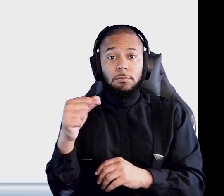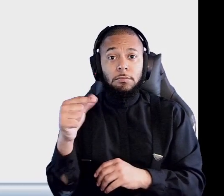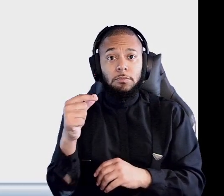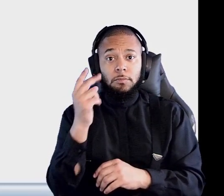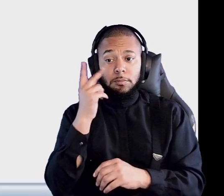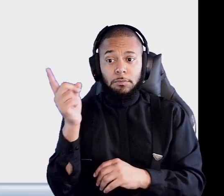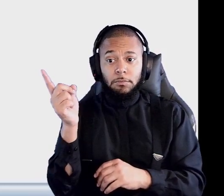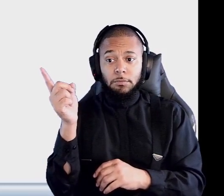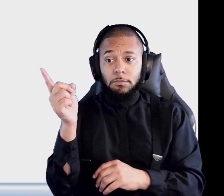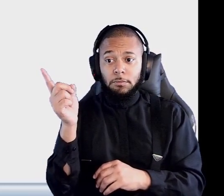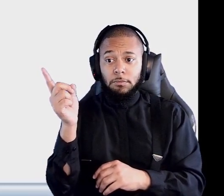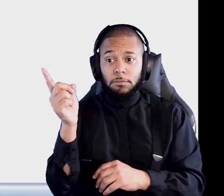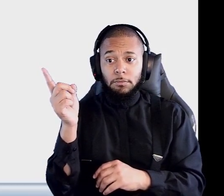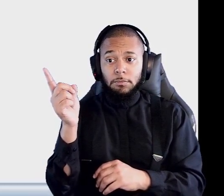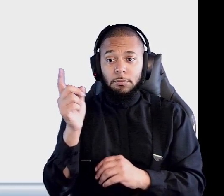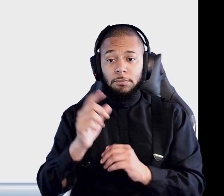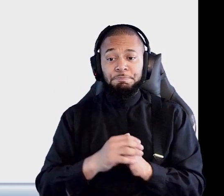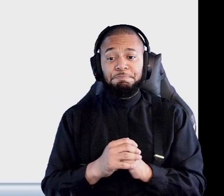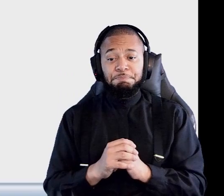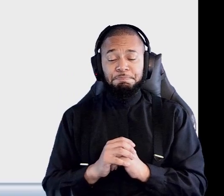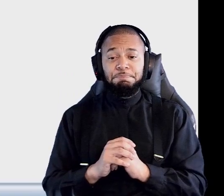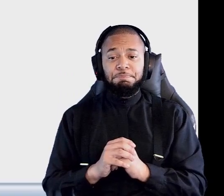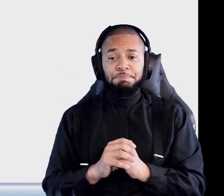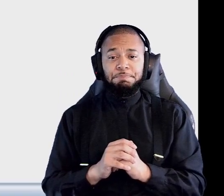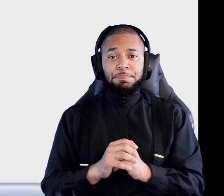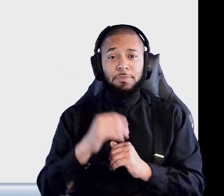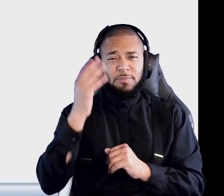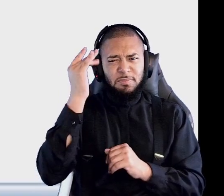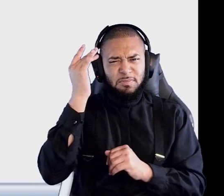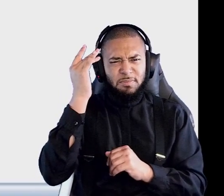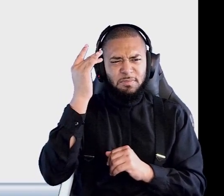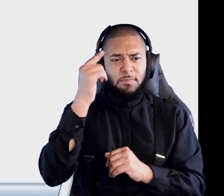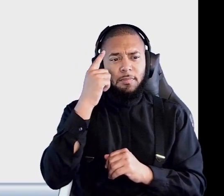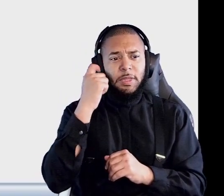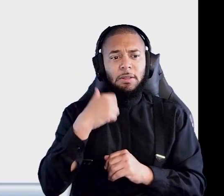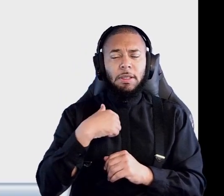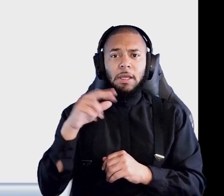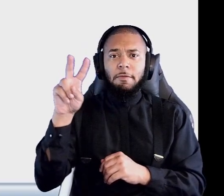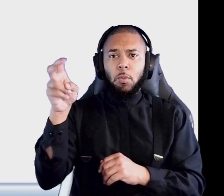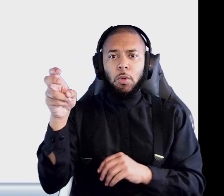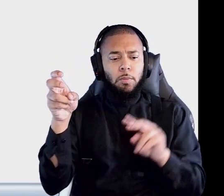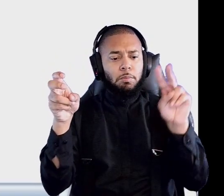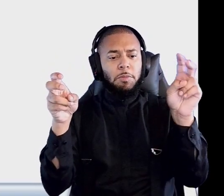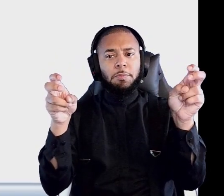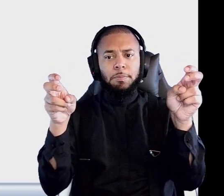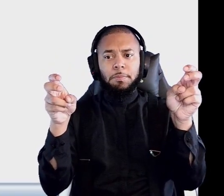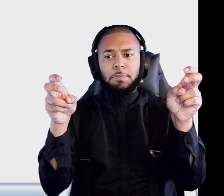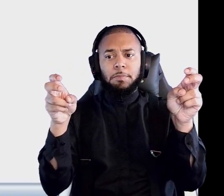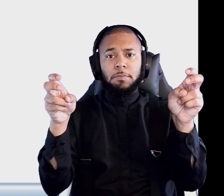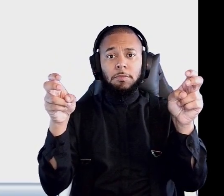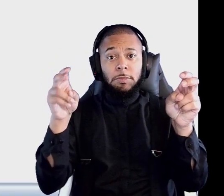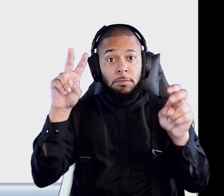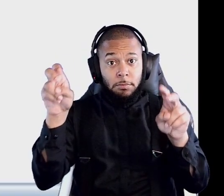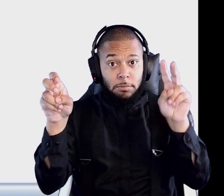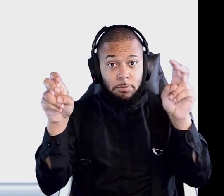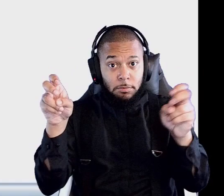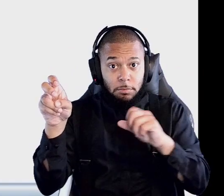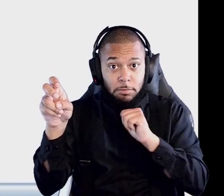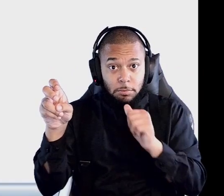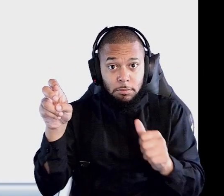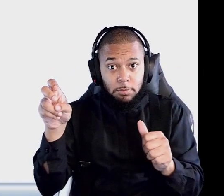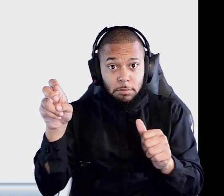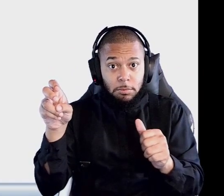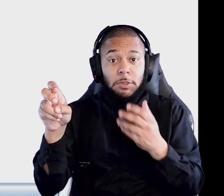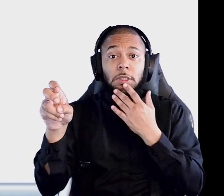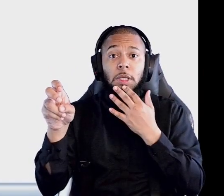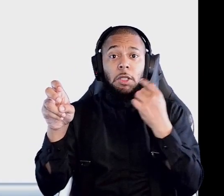green when I typed it. That's because I put these quotation marks around it. If you don't put quotation marks around it, it